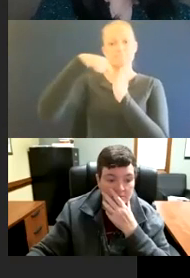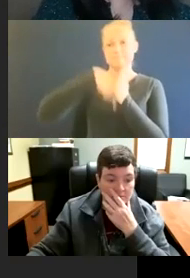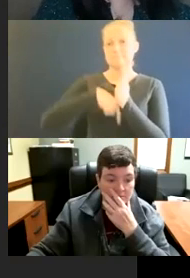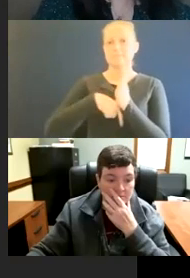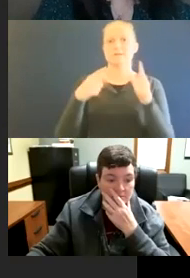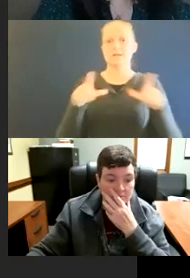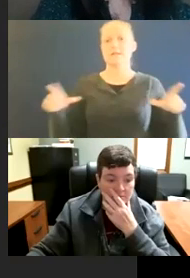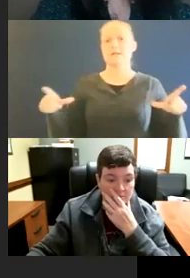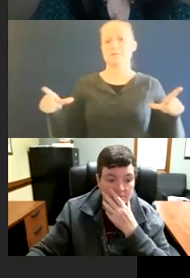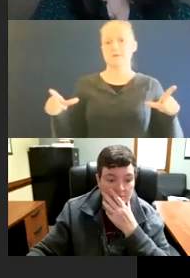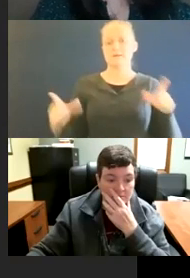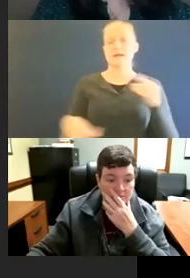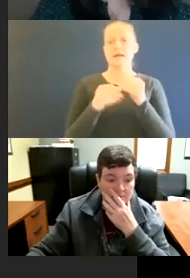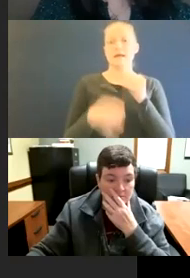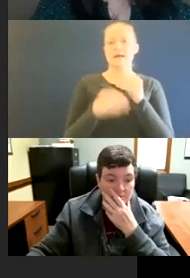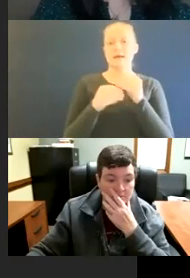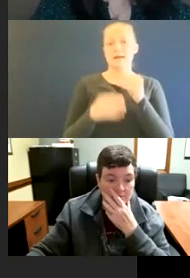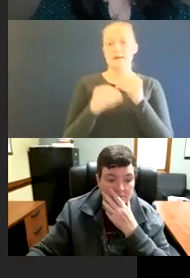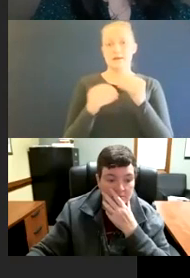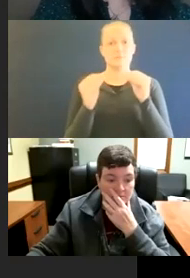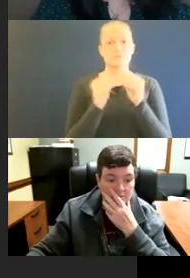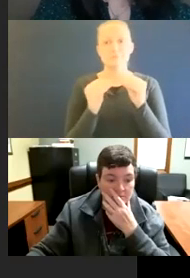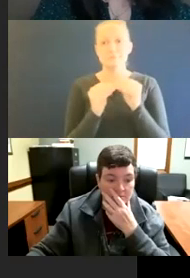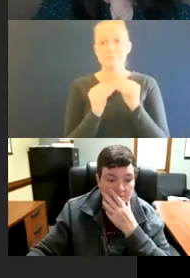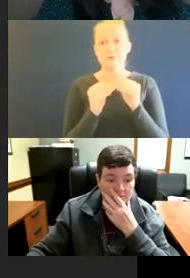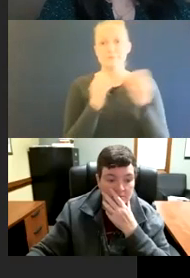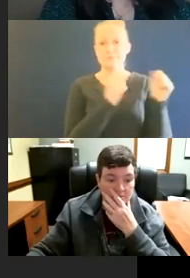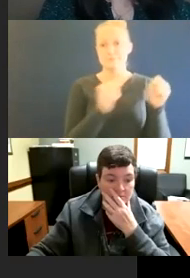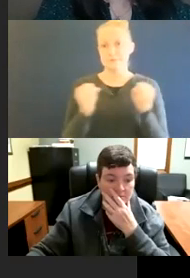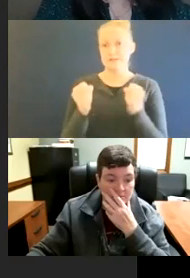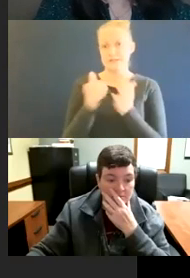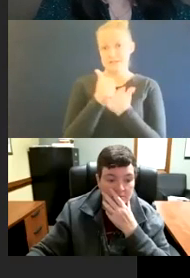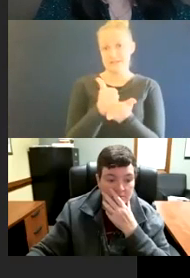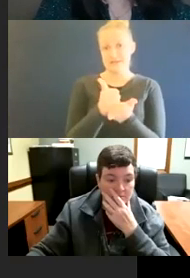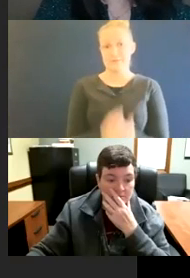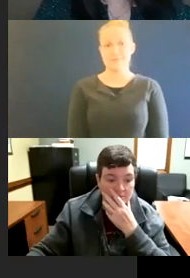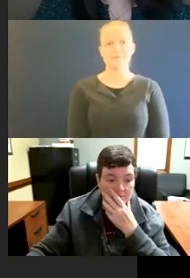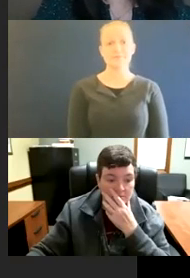and utterances in whatever way they are able to do that.